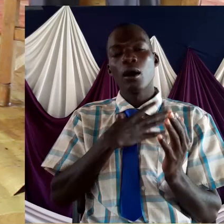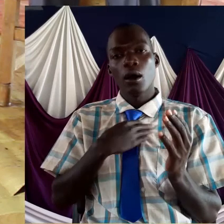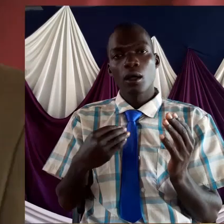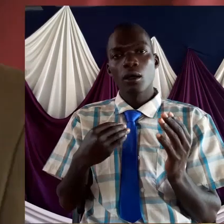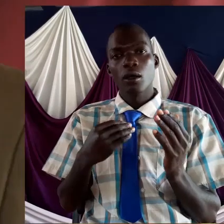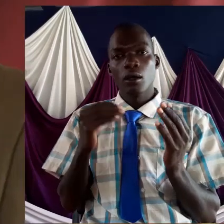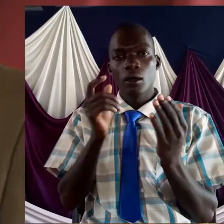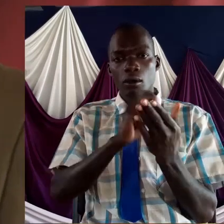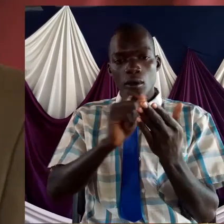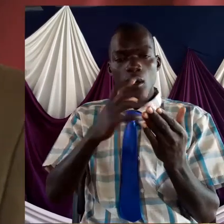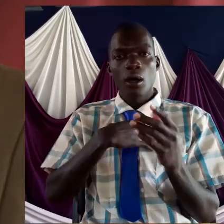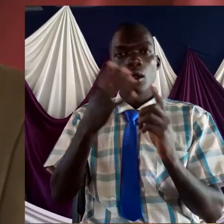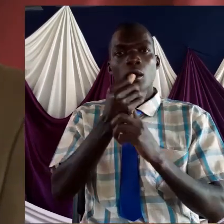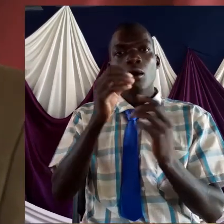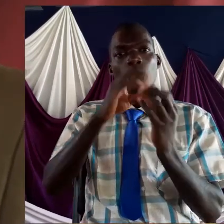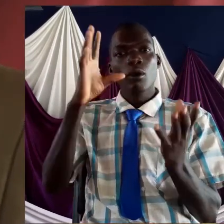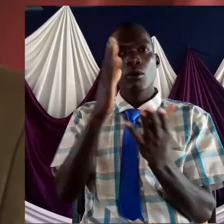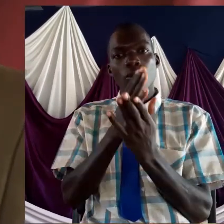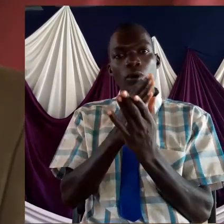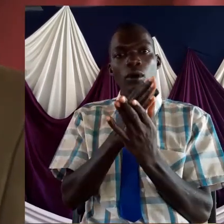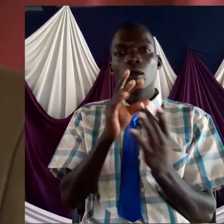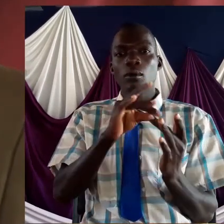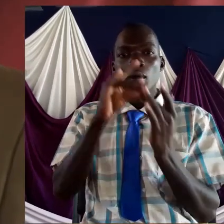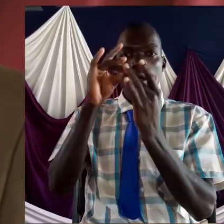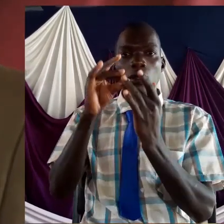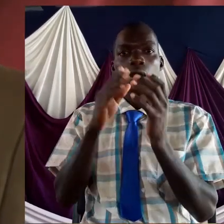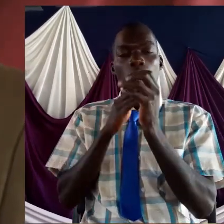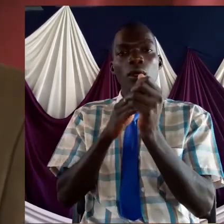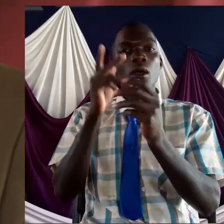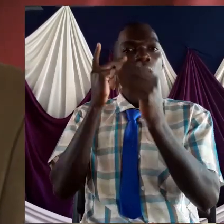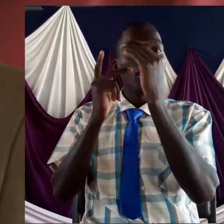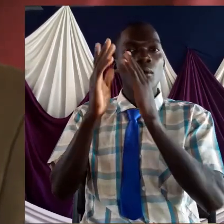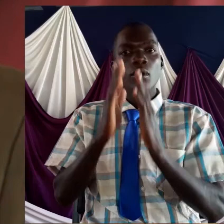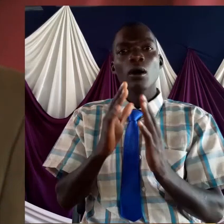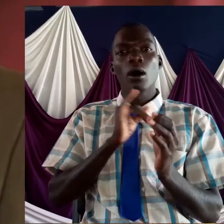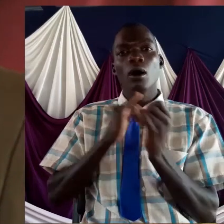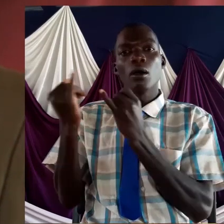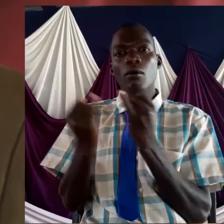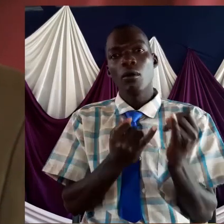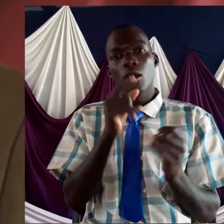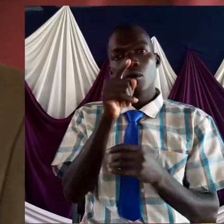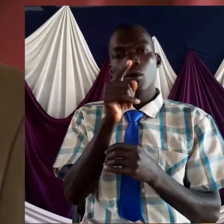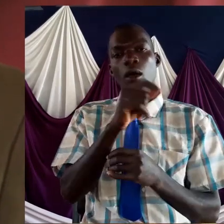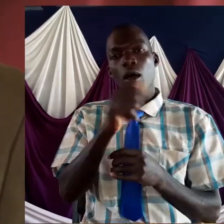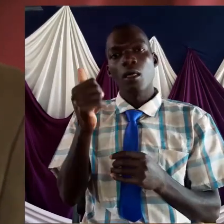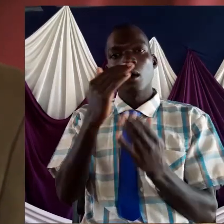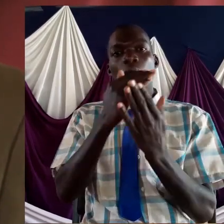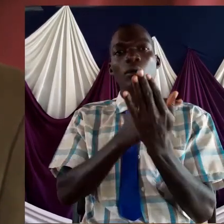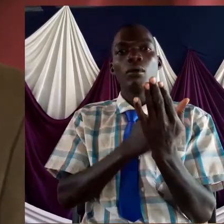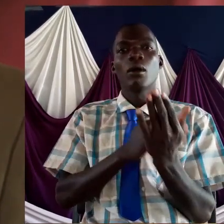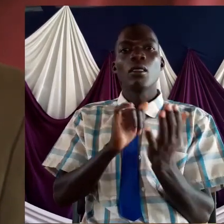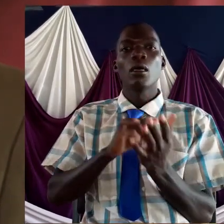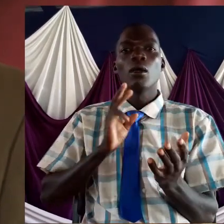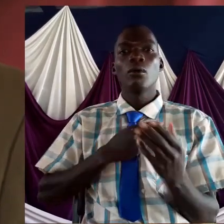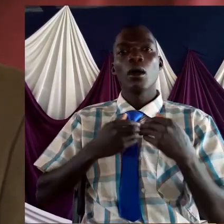examine to get more of the truth, especially with regard to prophecy. I invite you to the other programs that we